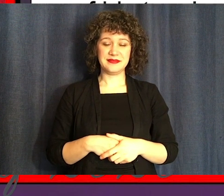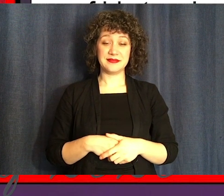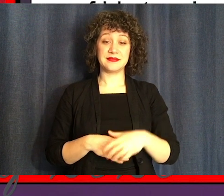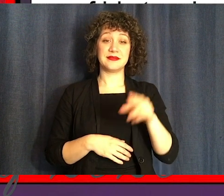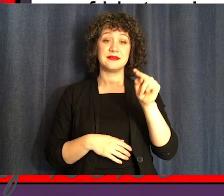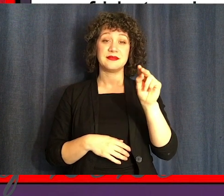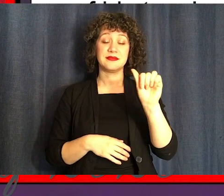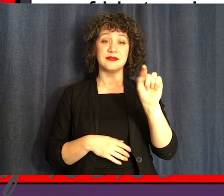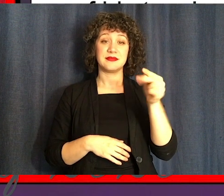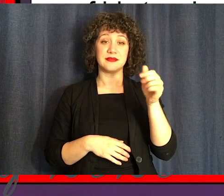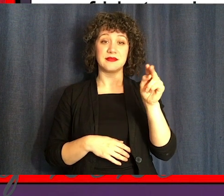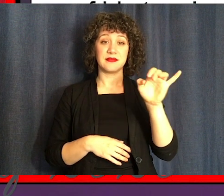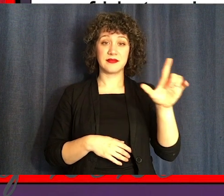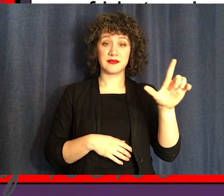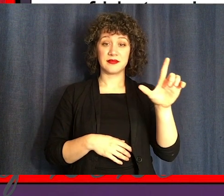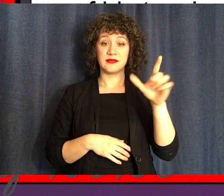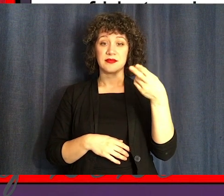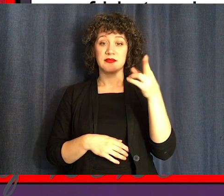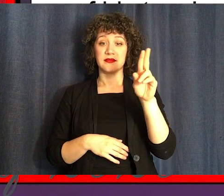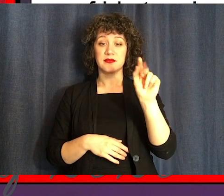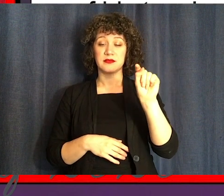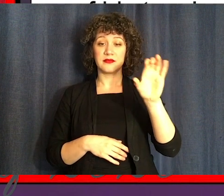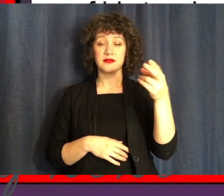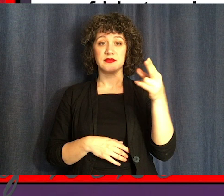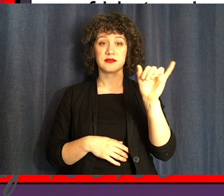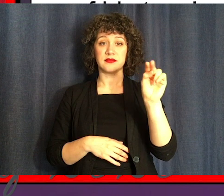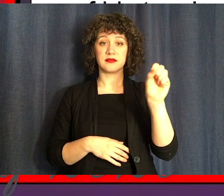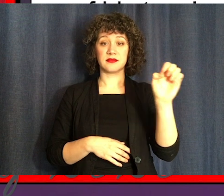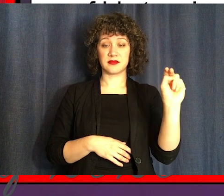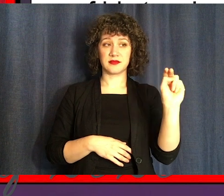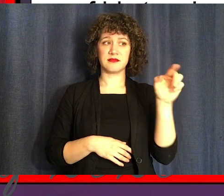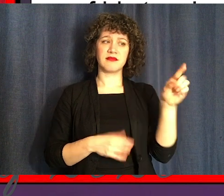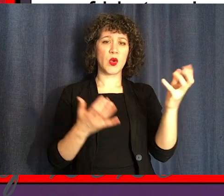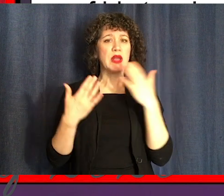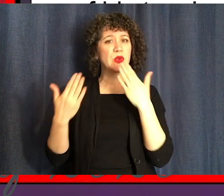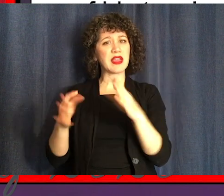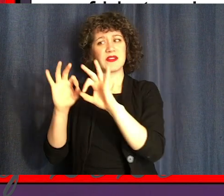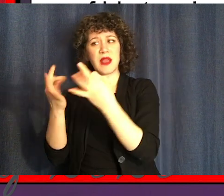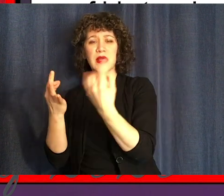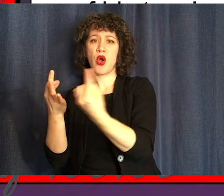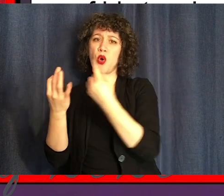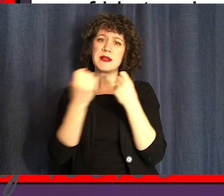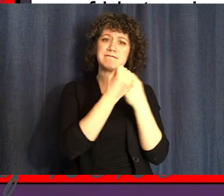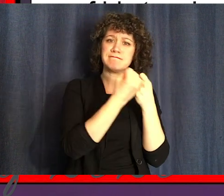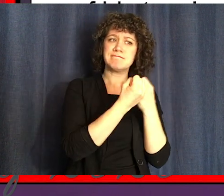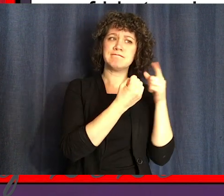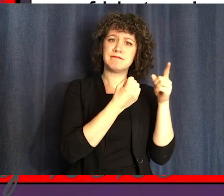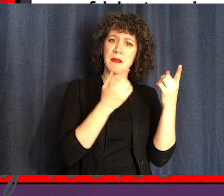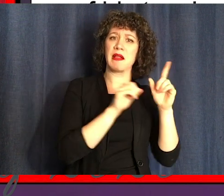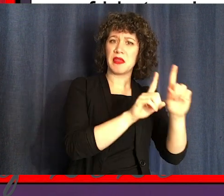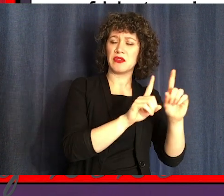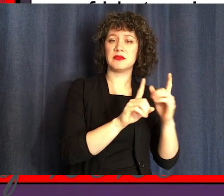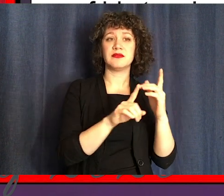Nathaniel Hutchinson. Nathaniel would like to thank his family for always being there for him, and he would like to give thanks to every one of